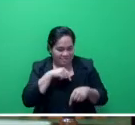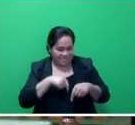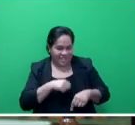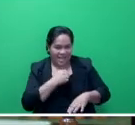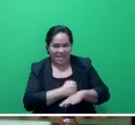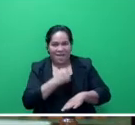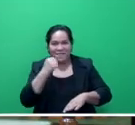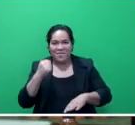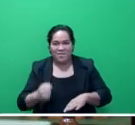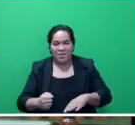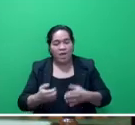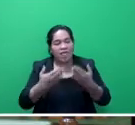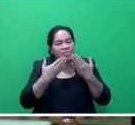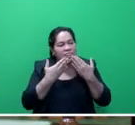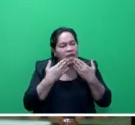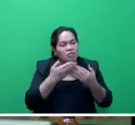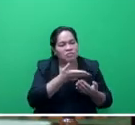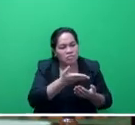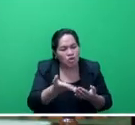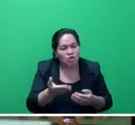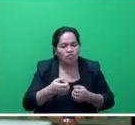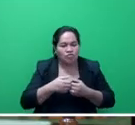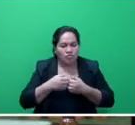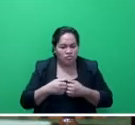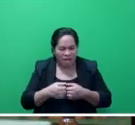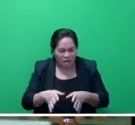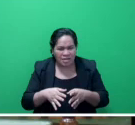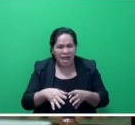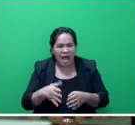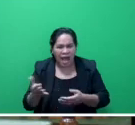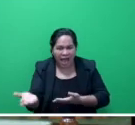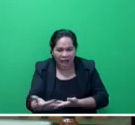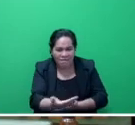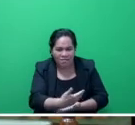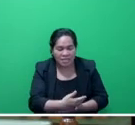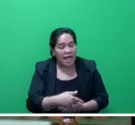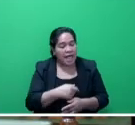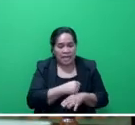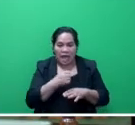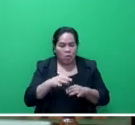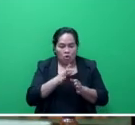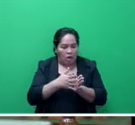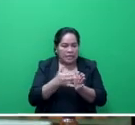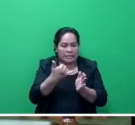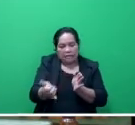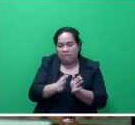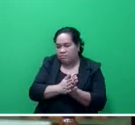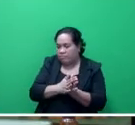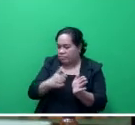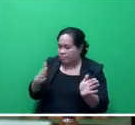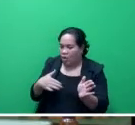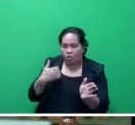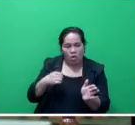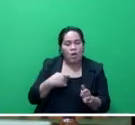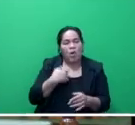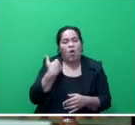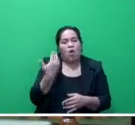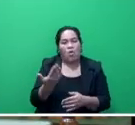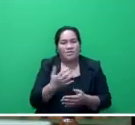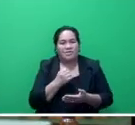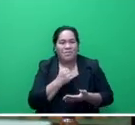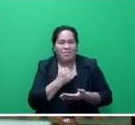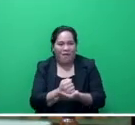We thank them for starting their harvesting, knowing full well that this government will not leave them behind. We have always supported the sugar industry and we always